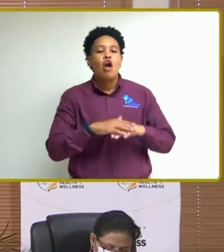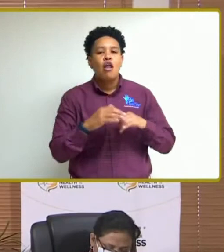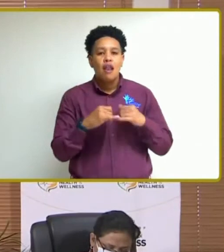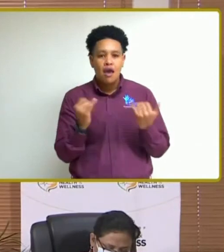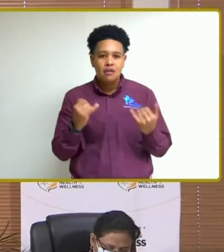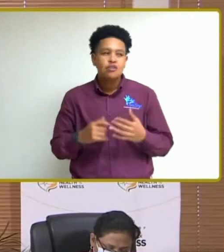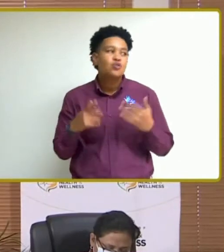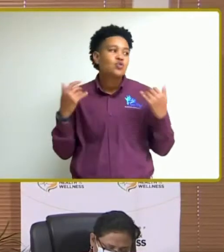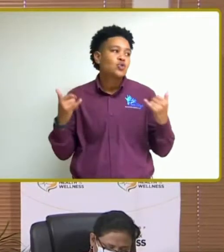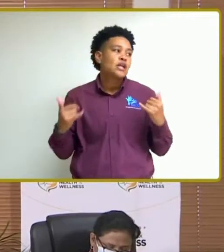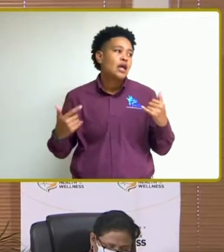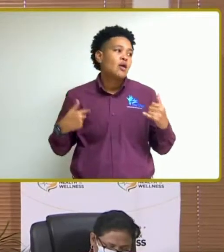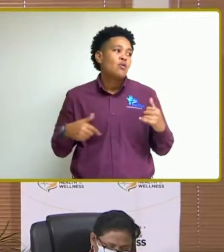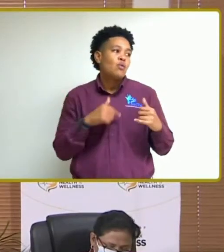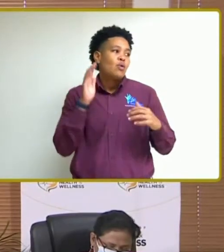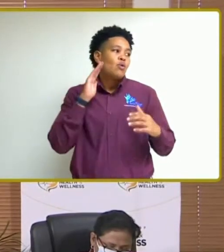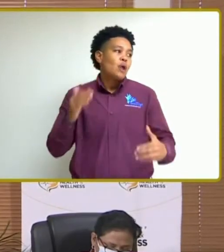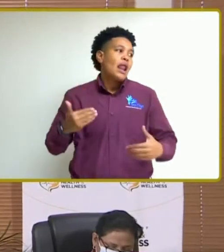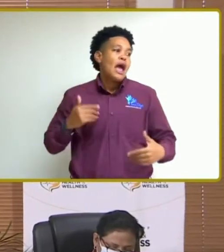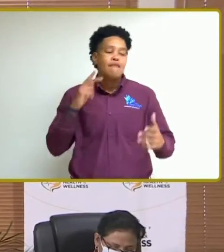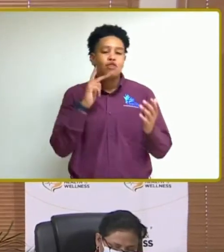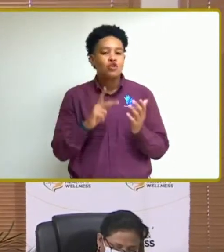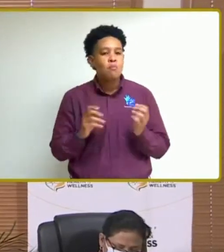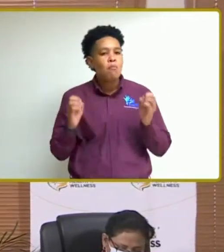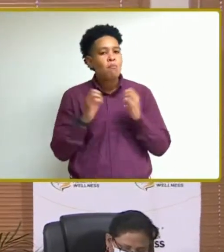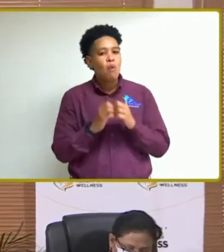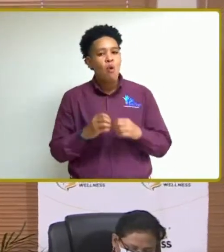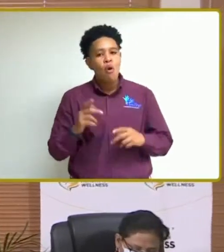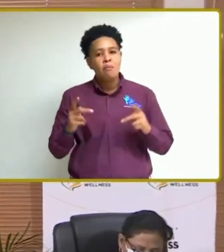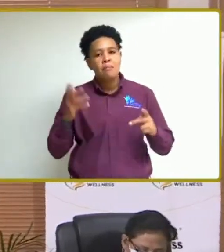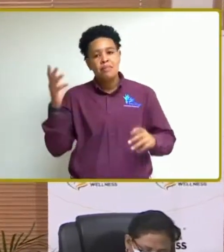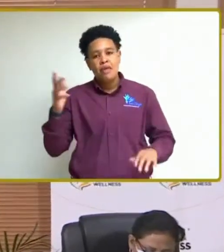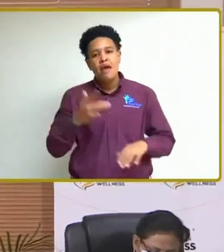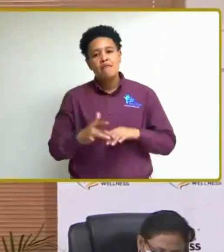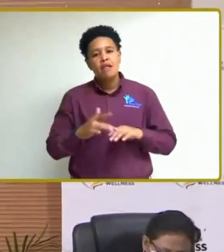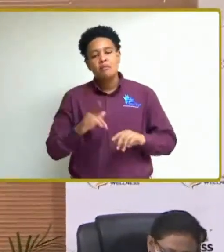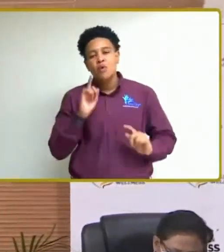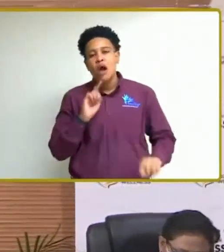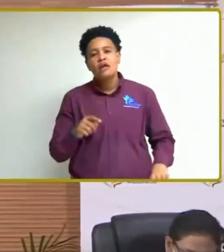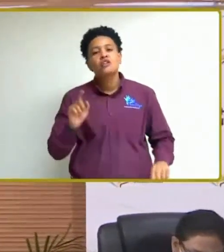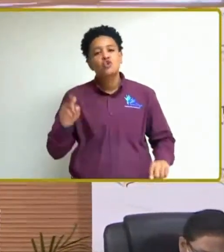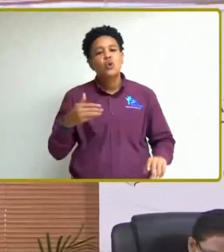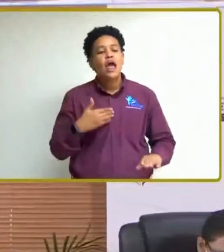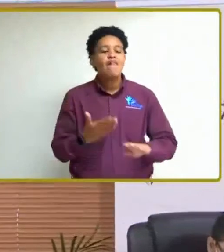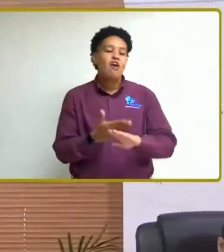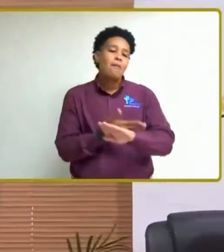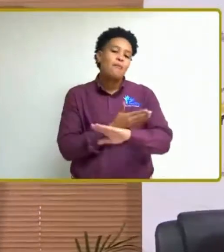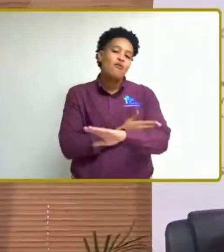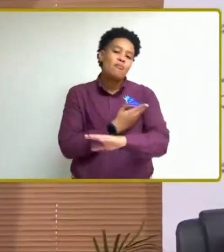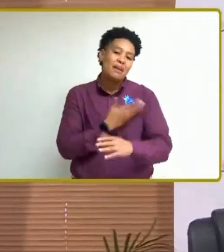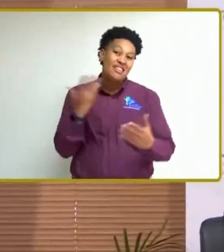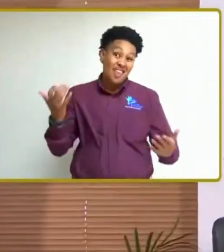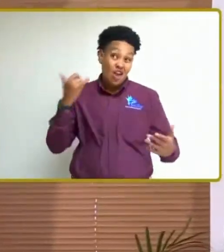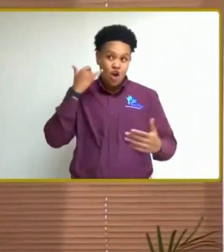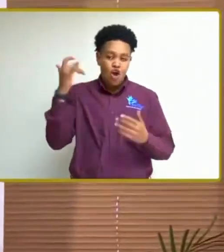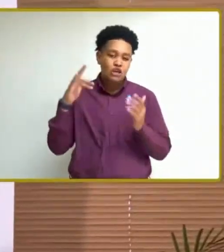So today we will have a doubling of the numbers, and we should have an improvement. By their standard, I